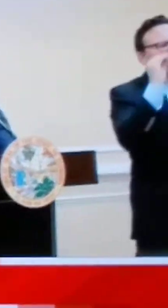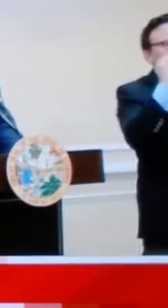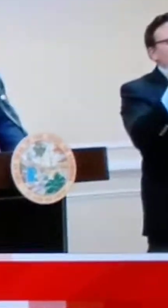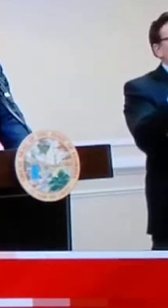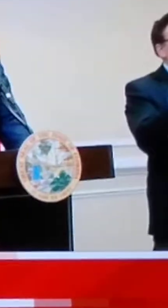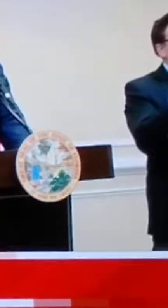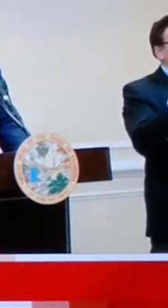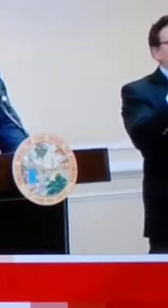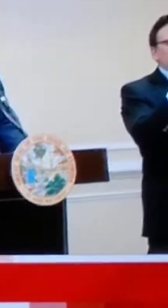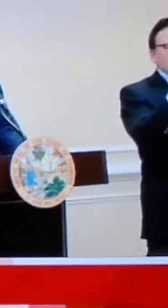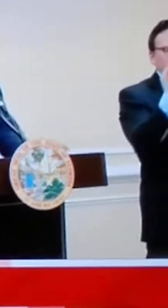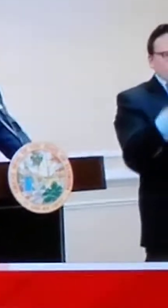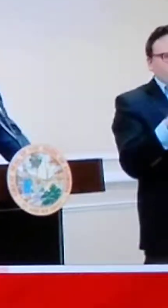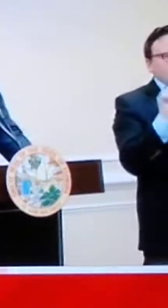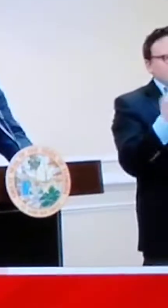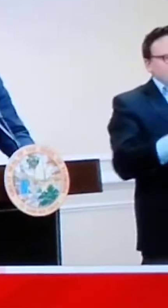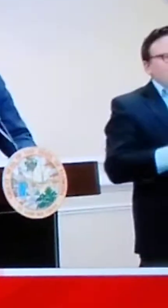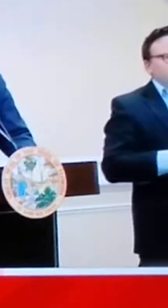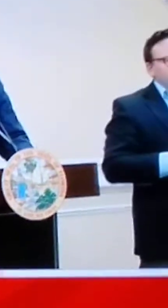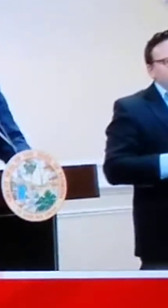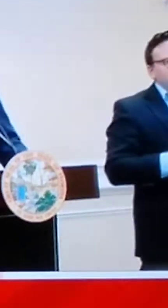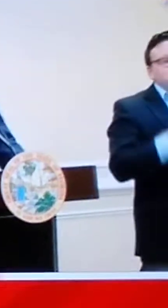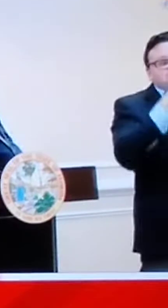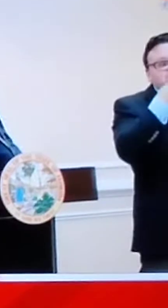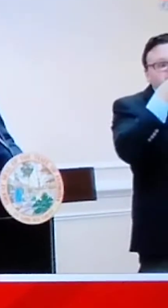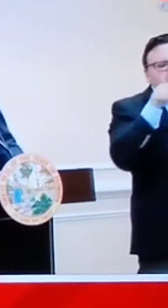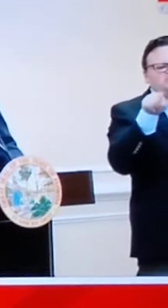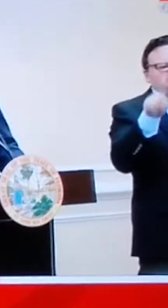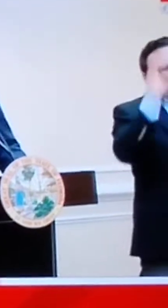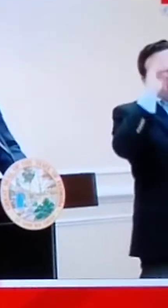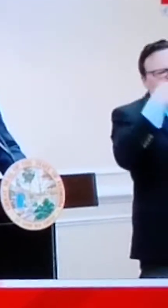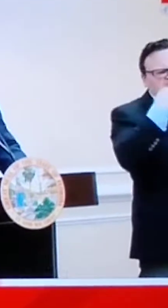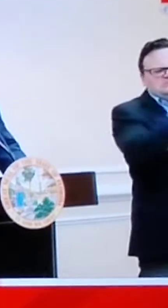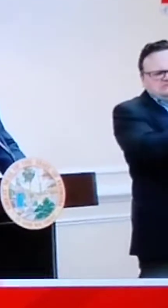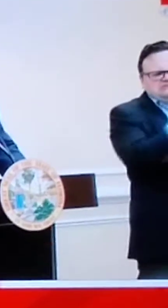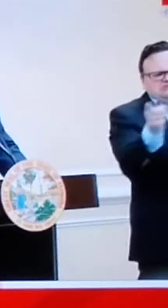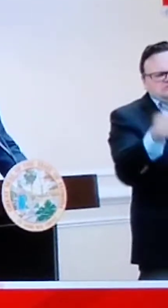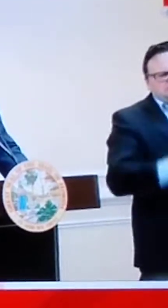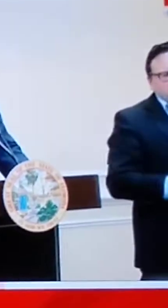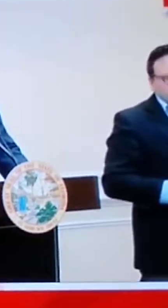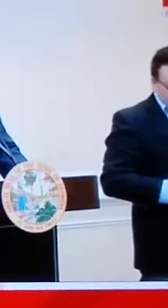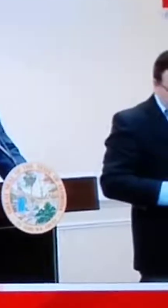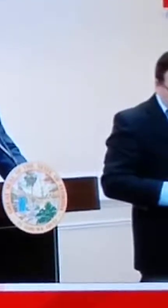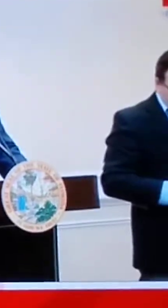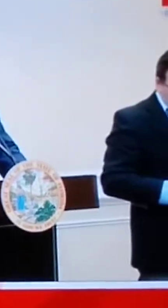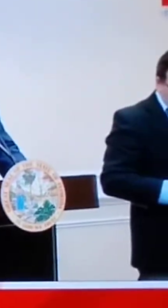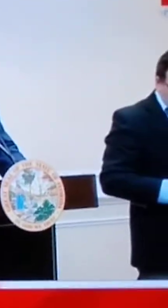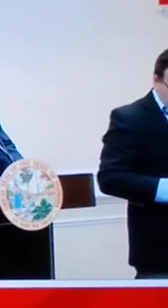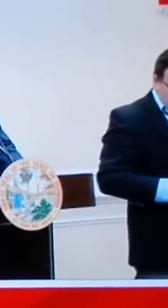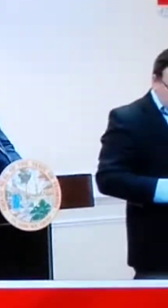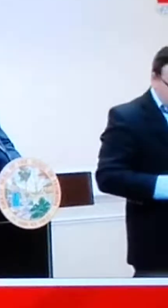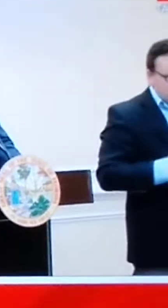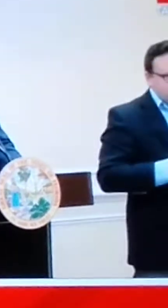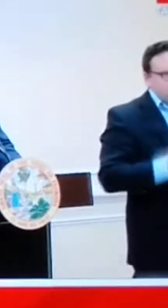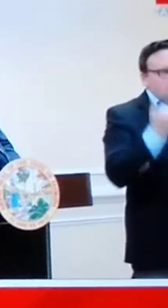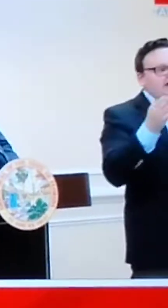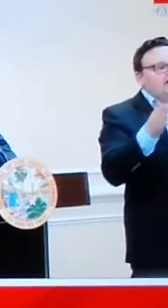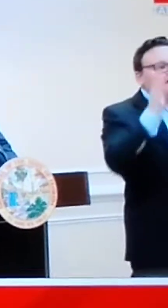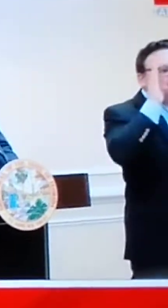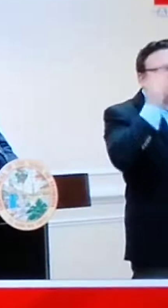on that today, and I think you can expect an announcement along those lines very soon. In terms of